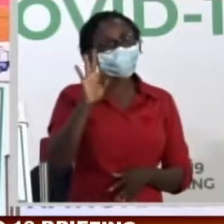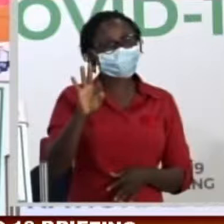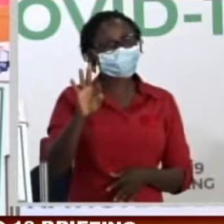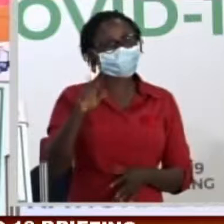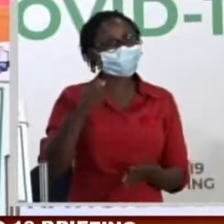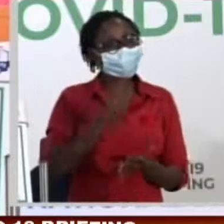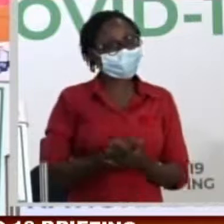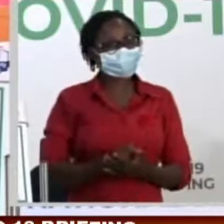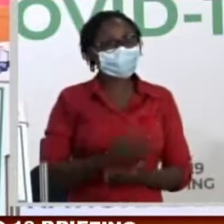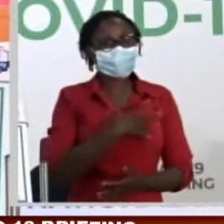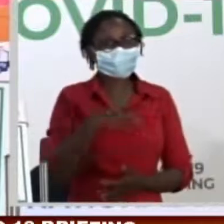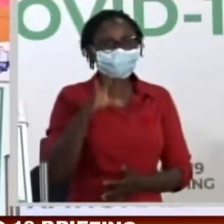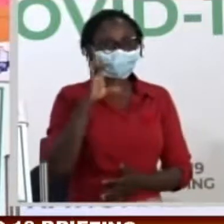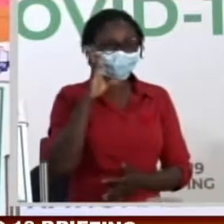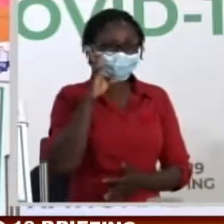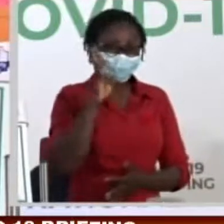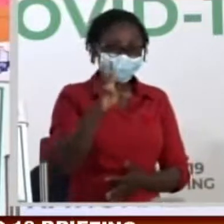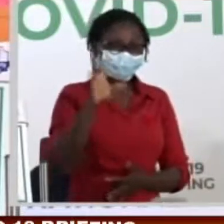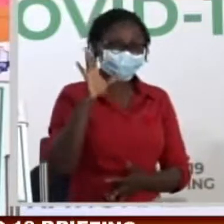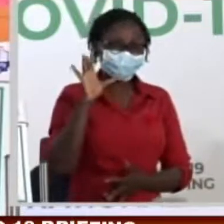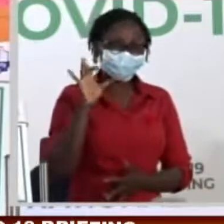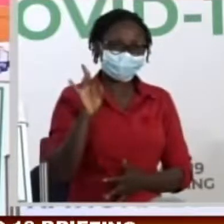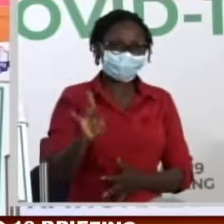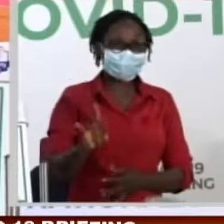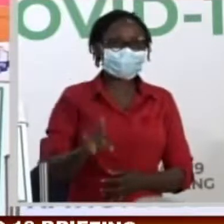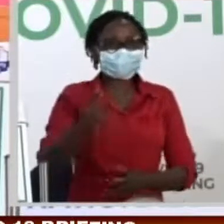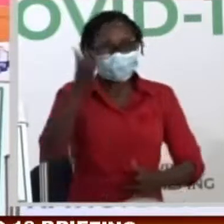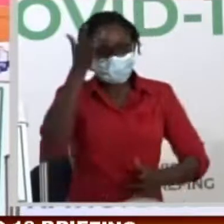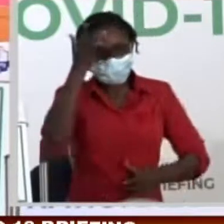49,068 COVID-19 cases from